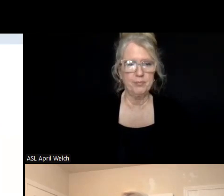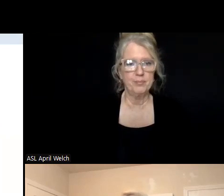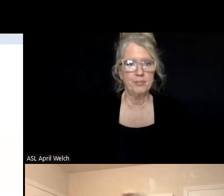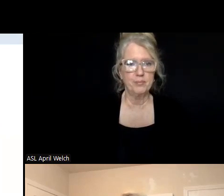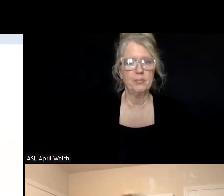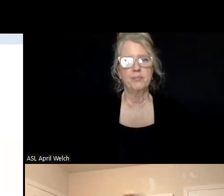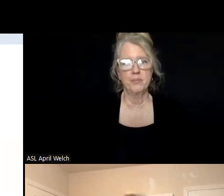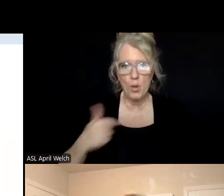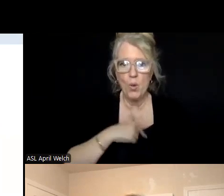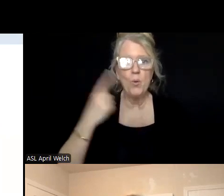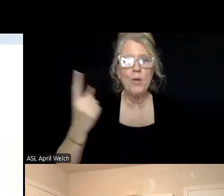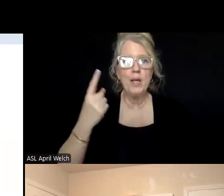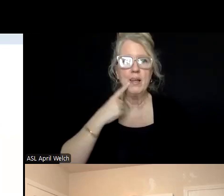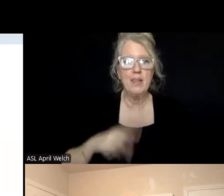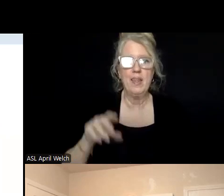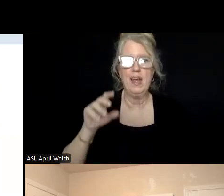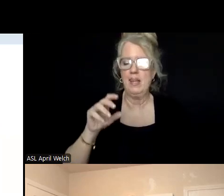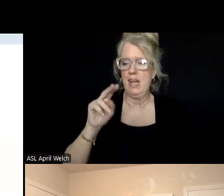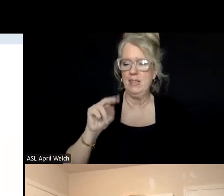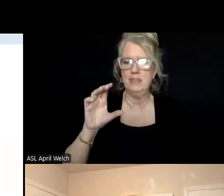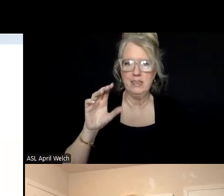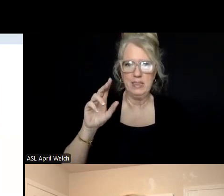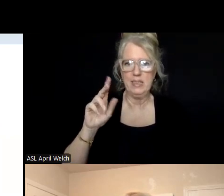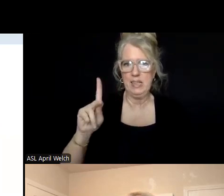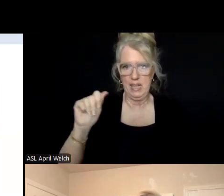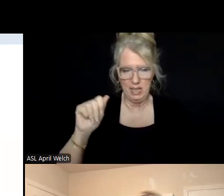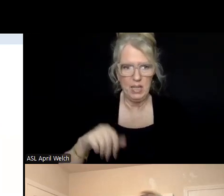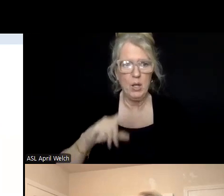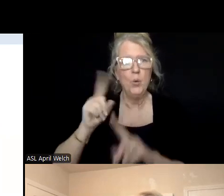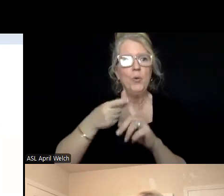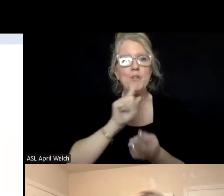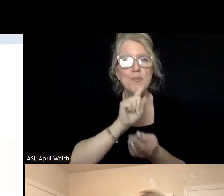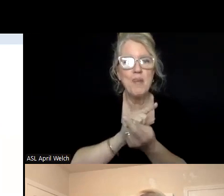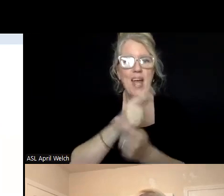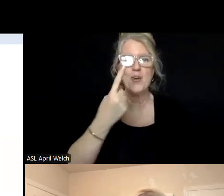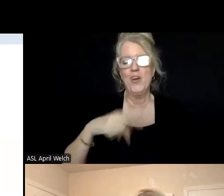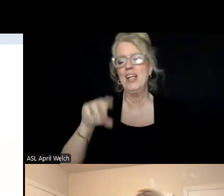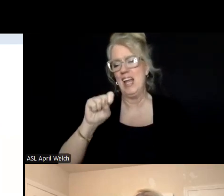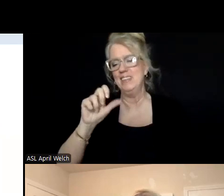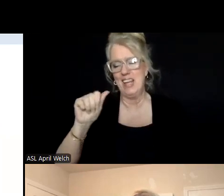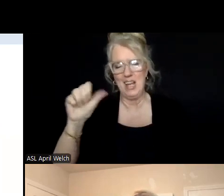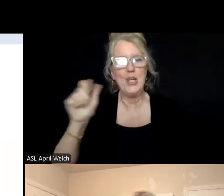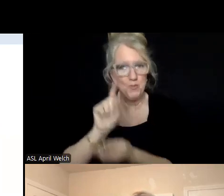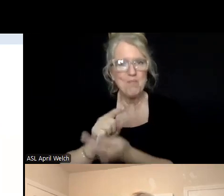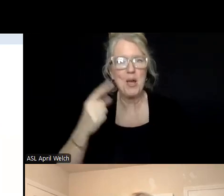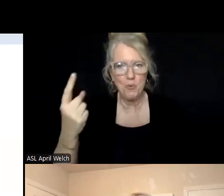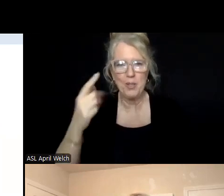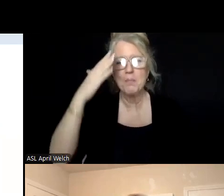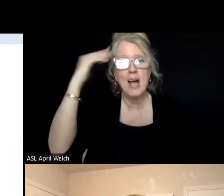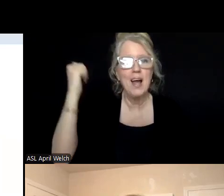So we always say at NCJA that when you've met one SAA, you've met one SAA. And that's